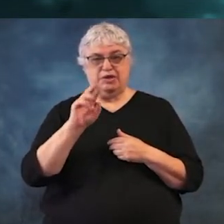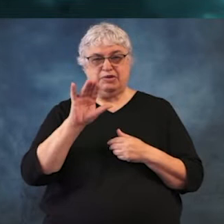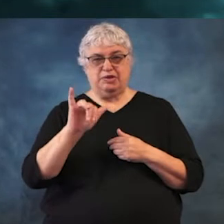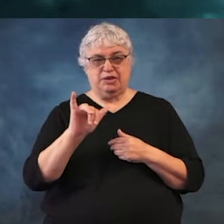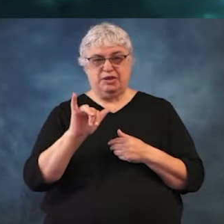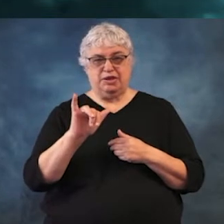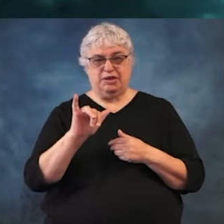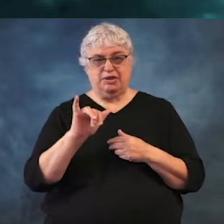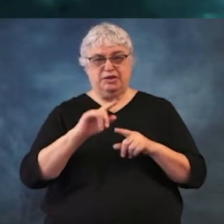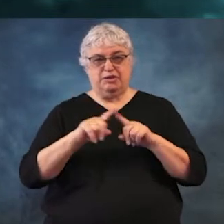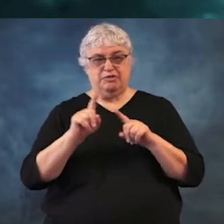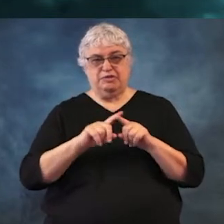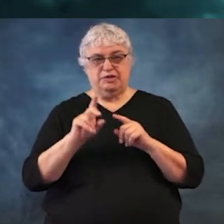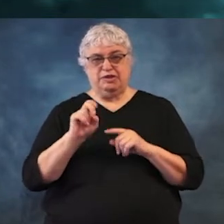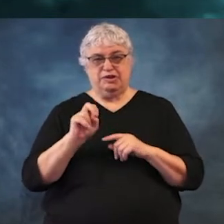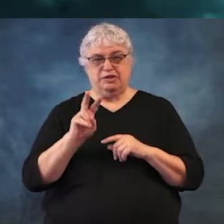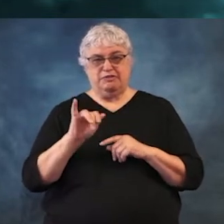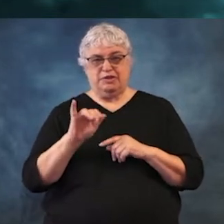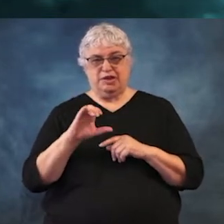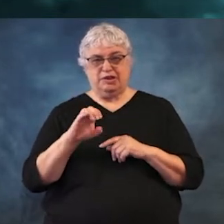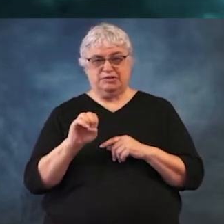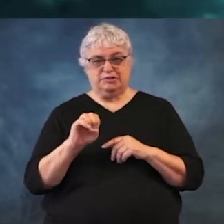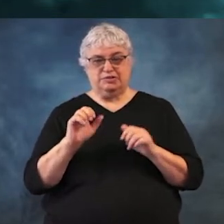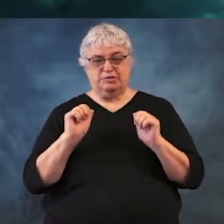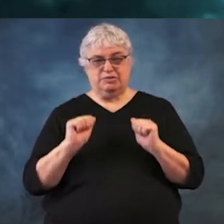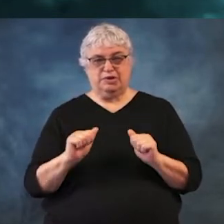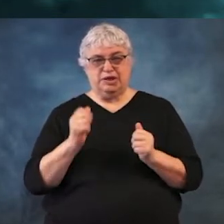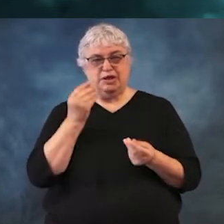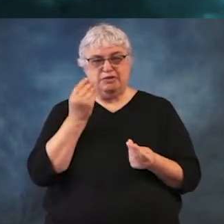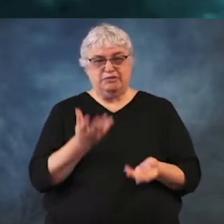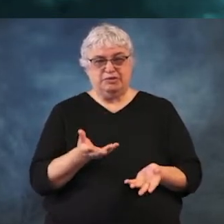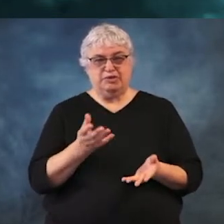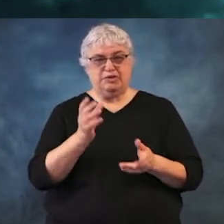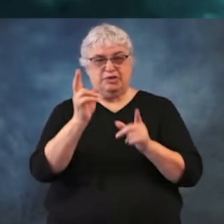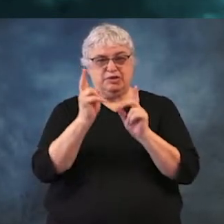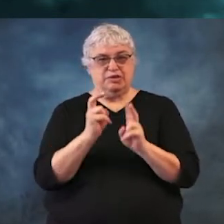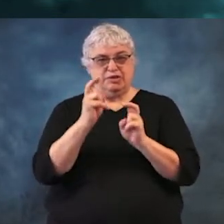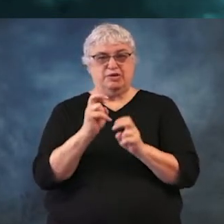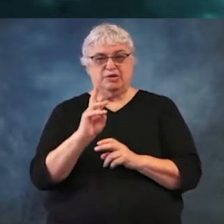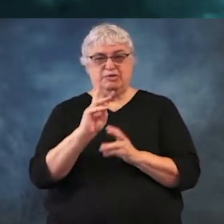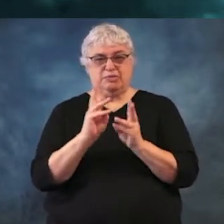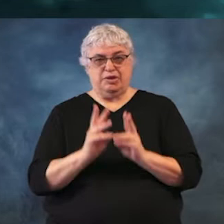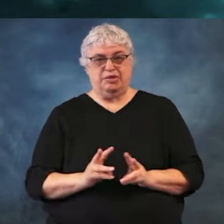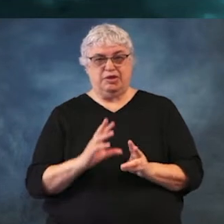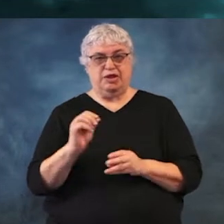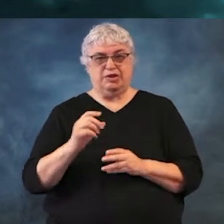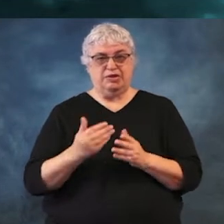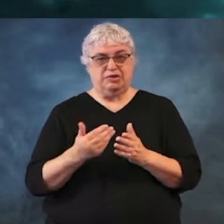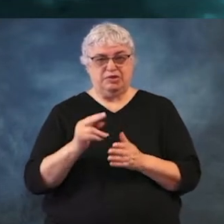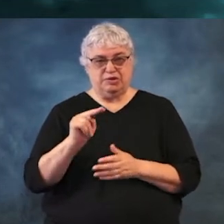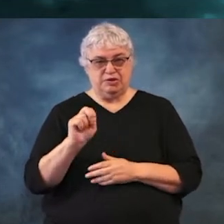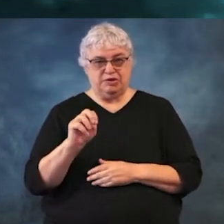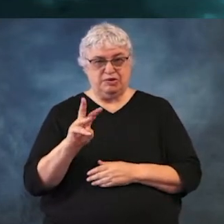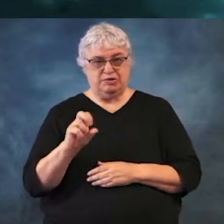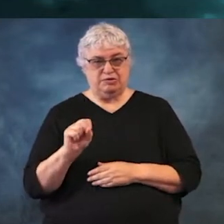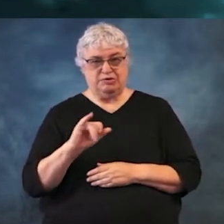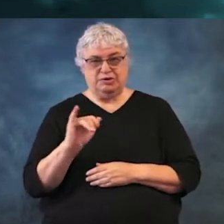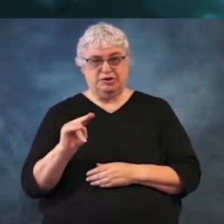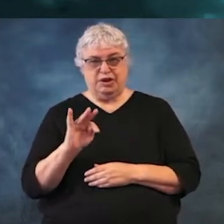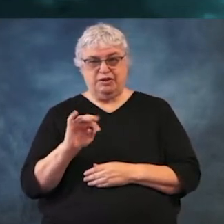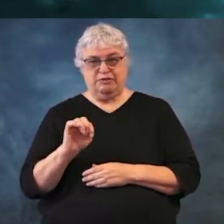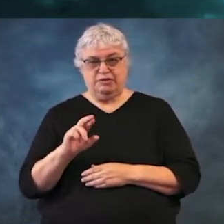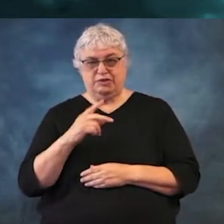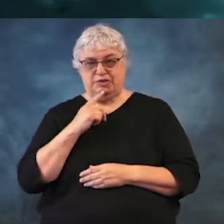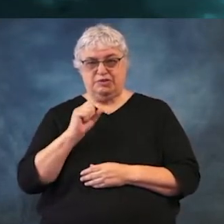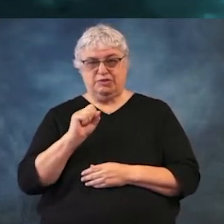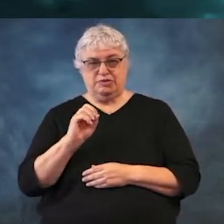or multiple devices that will give you access to the weather and to the news. Jennifer, you mentioned